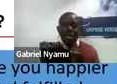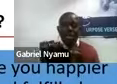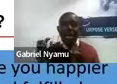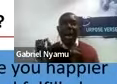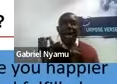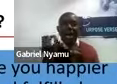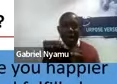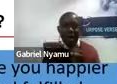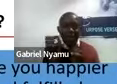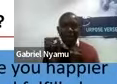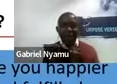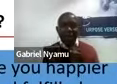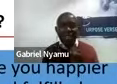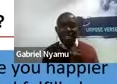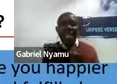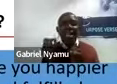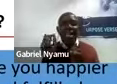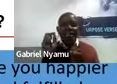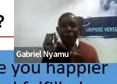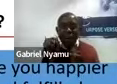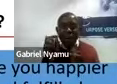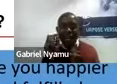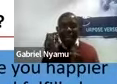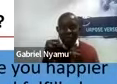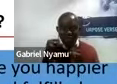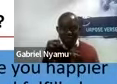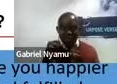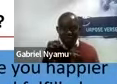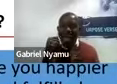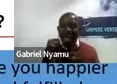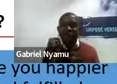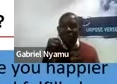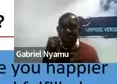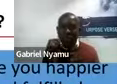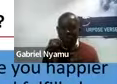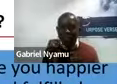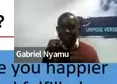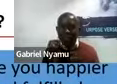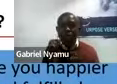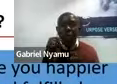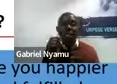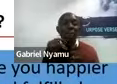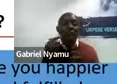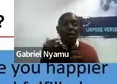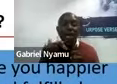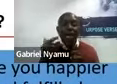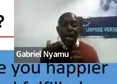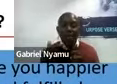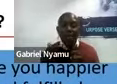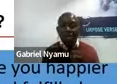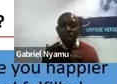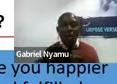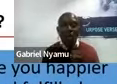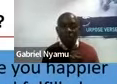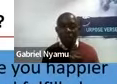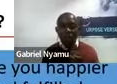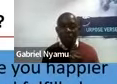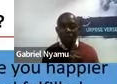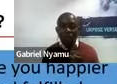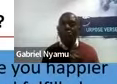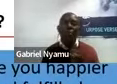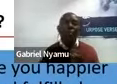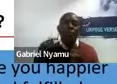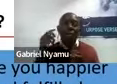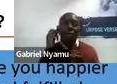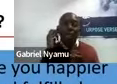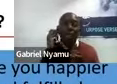a need, a gap in the market that only you can do that. So it's about becoming, not the doing.